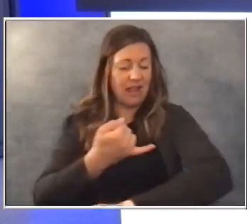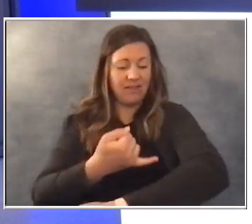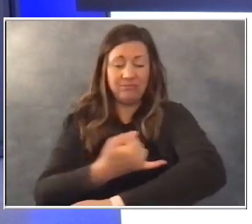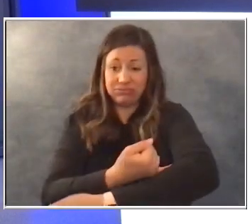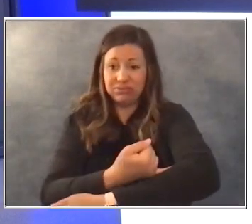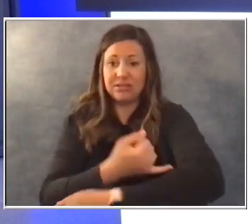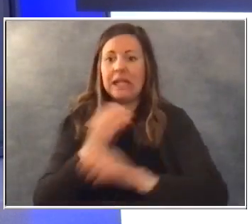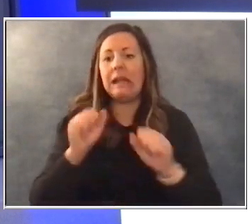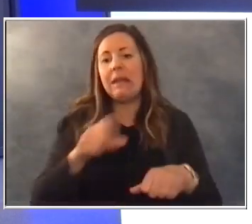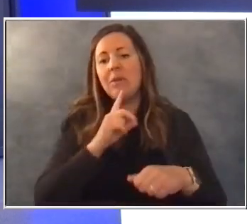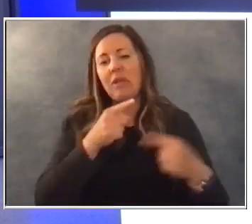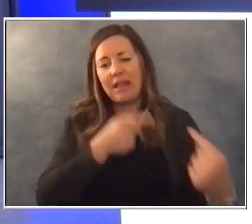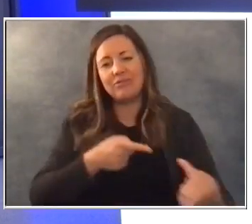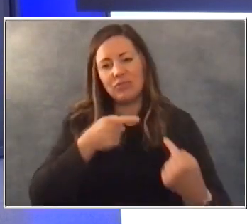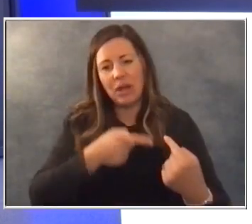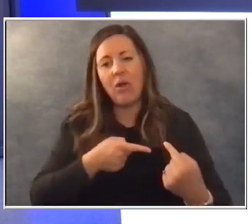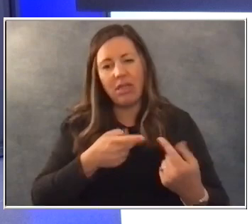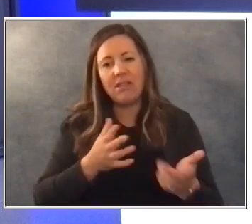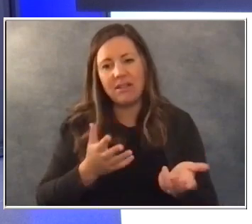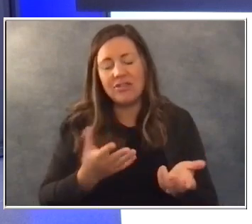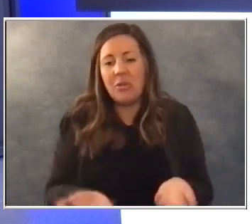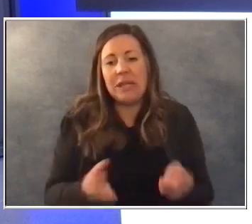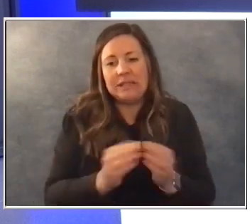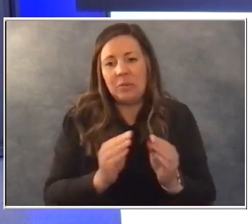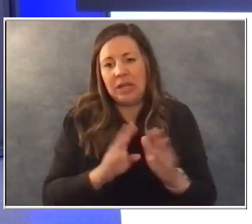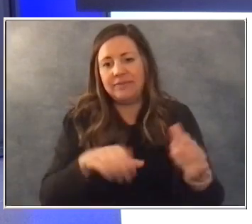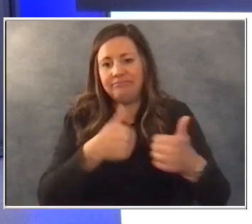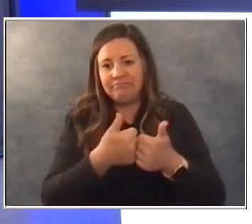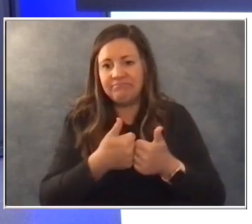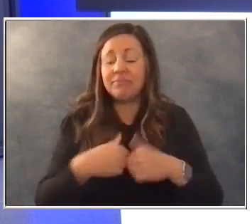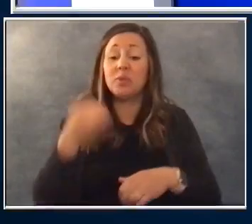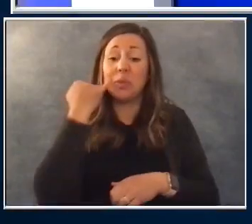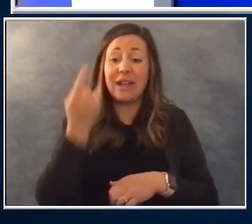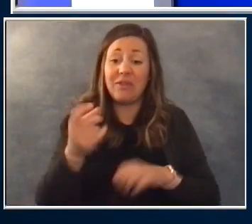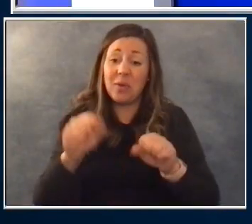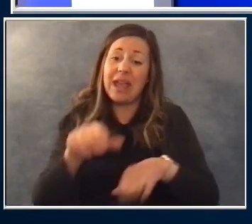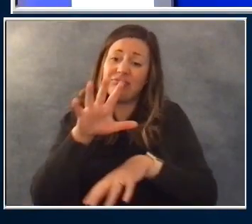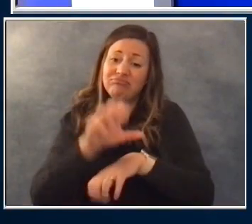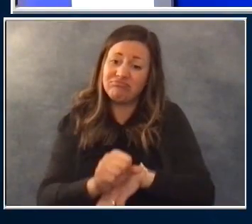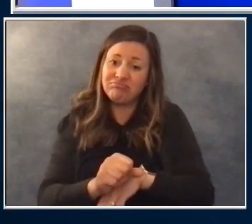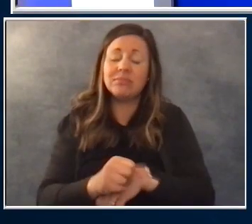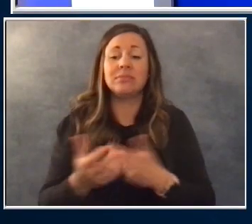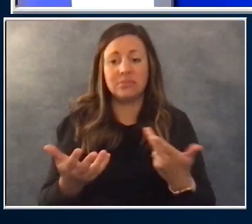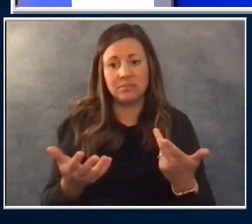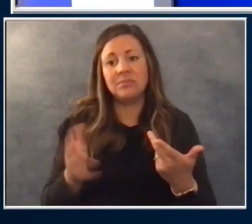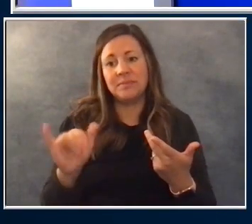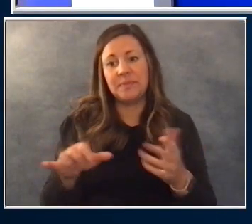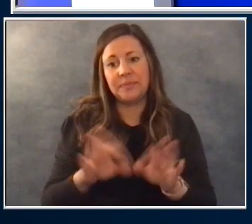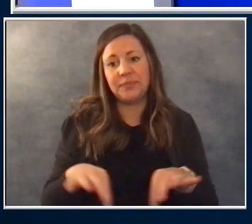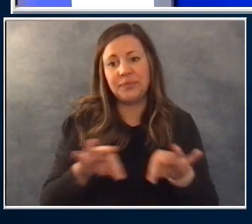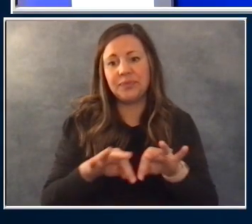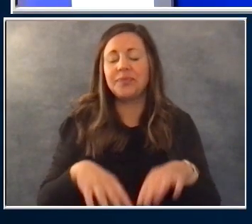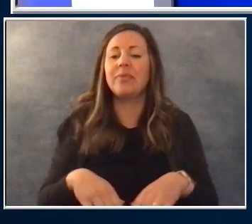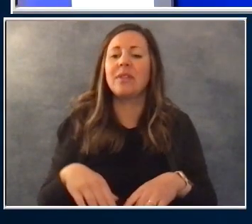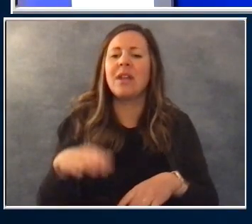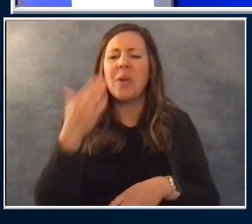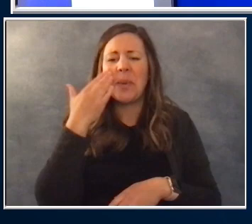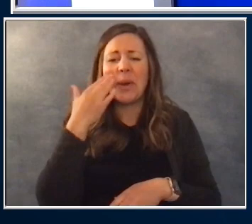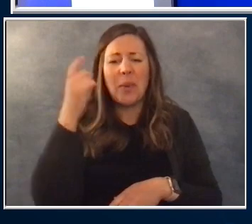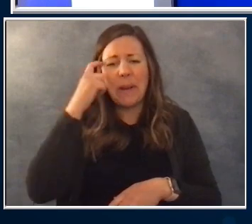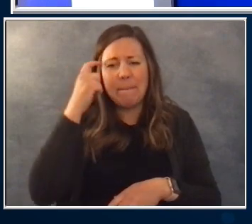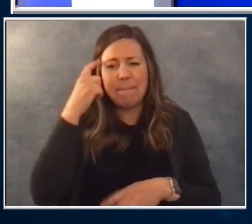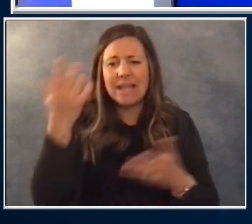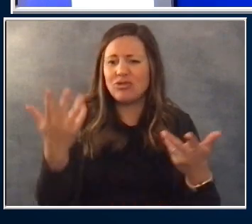hassle to do it the other way. So if you can get used to it, get used to it. But Beth, we know there's a mental side to this journey. How did you stay sane through it